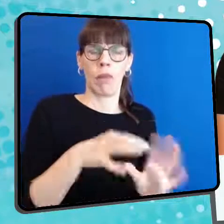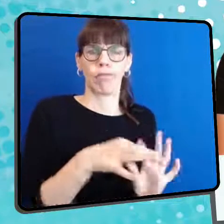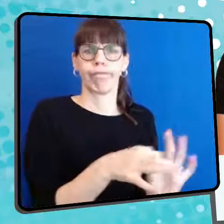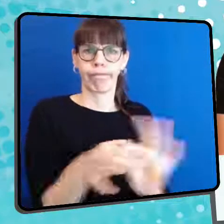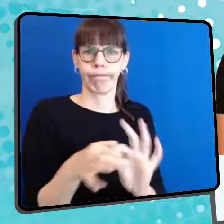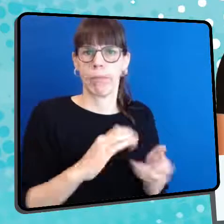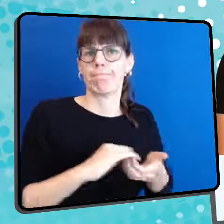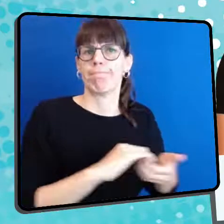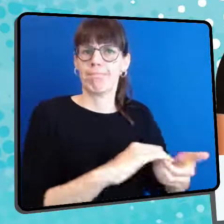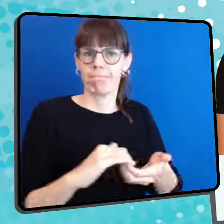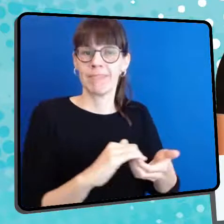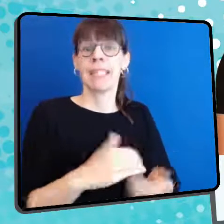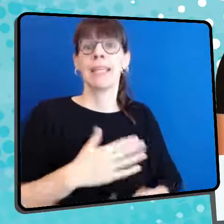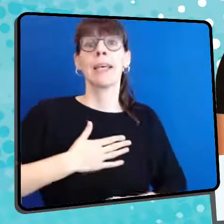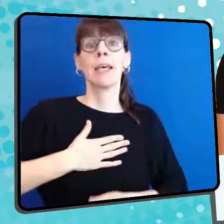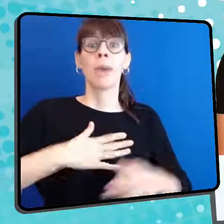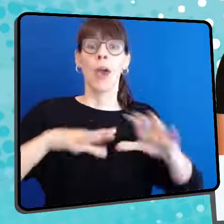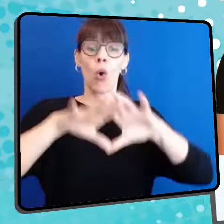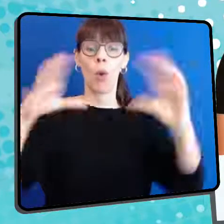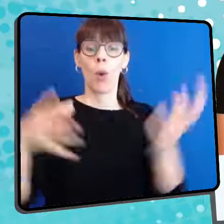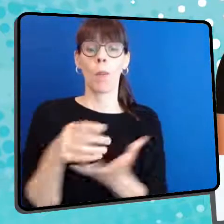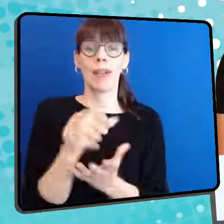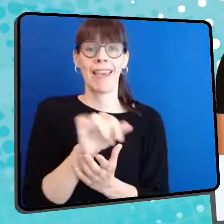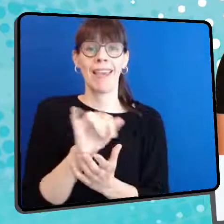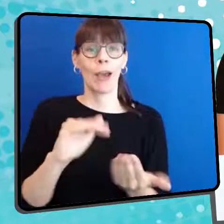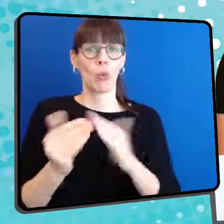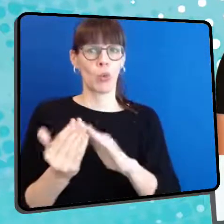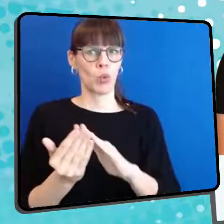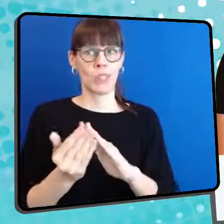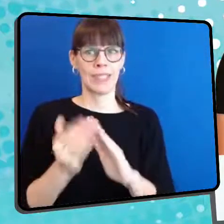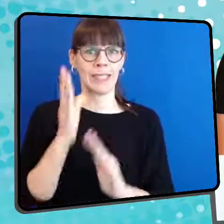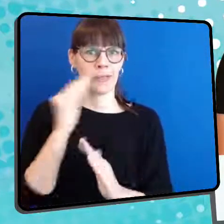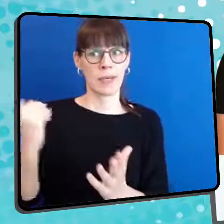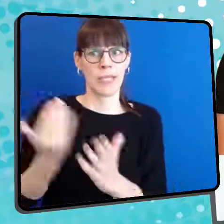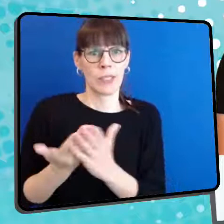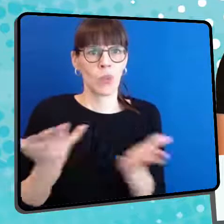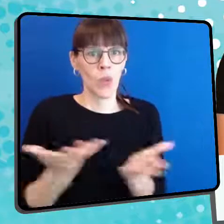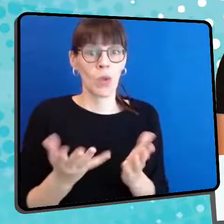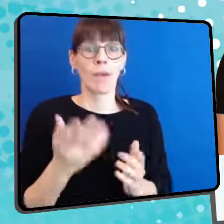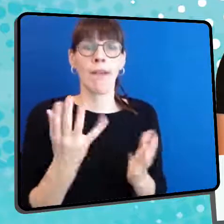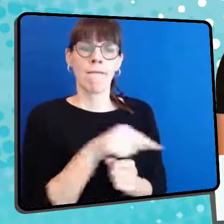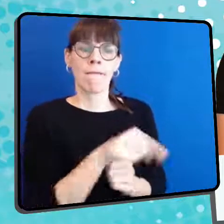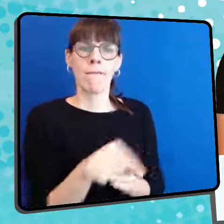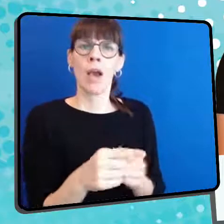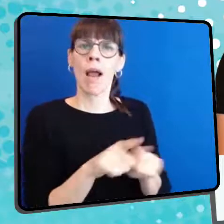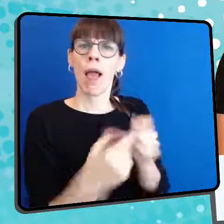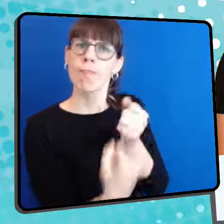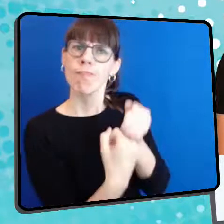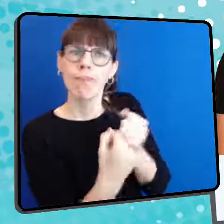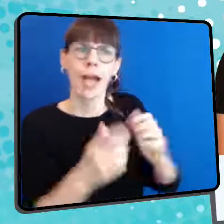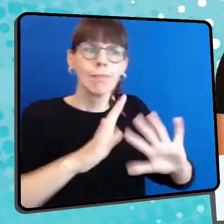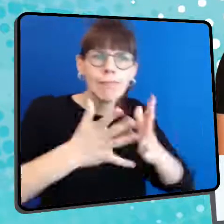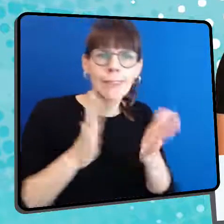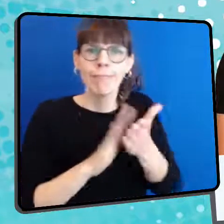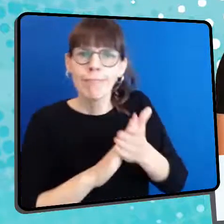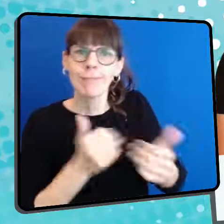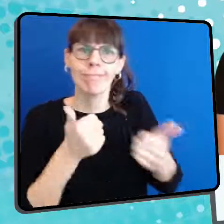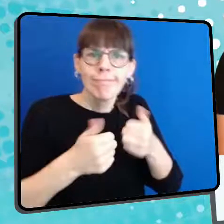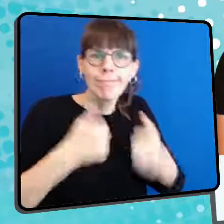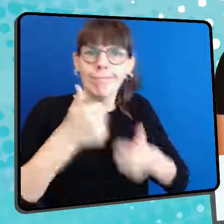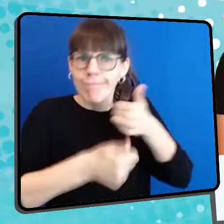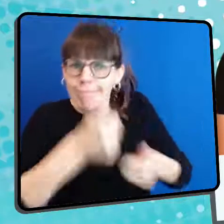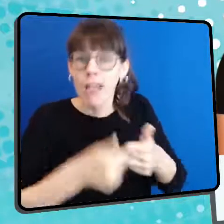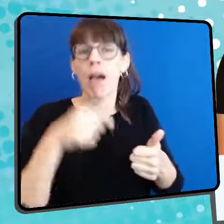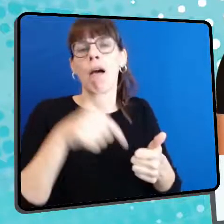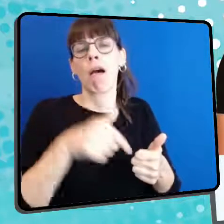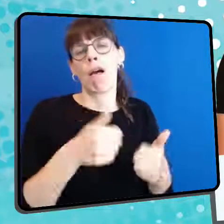that having a group of people who cheer you on in this journey is the best you can have. There's a lot of free material